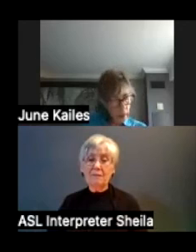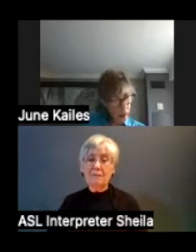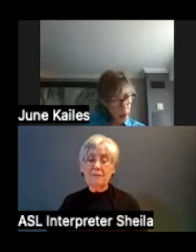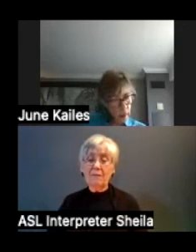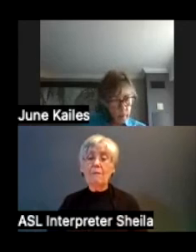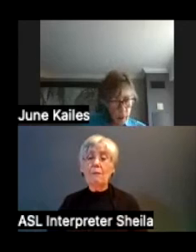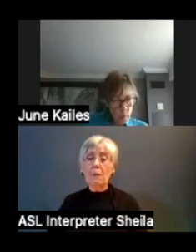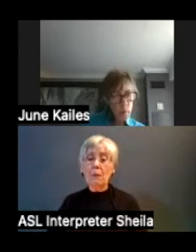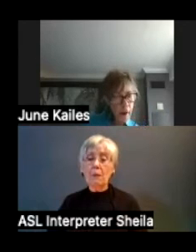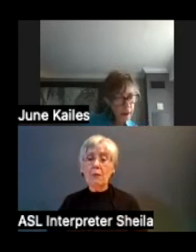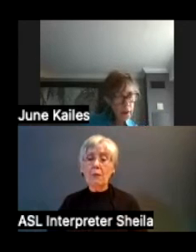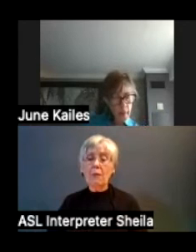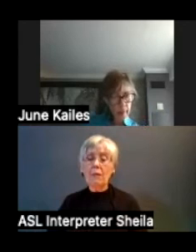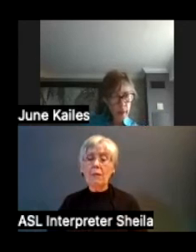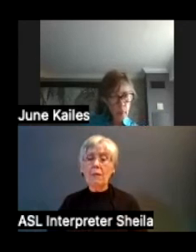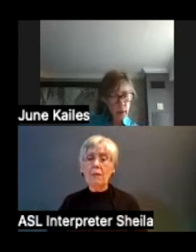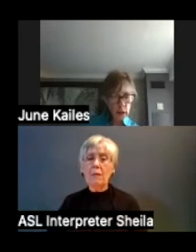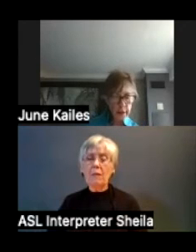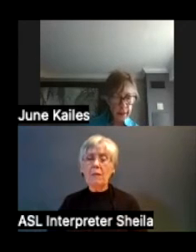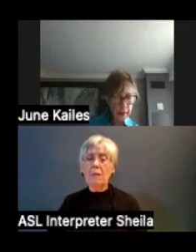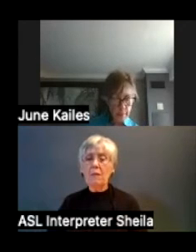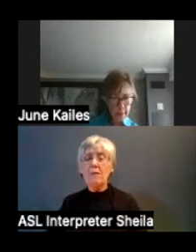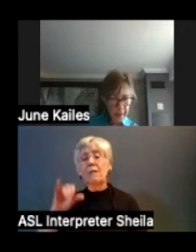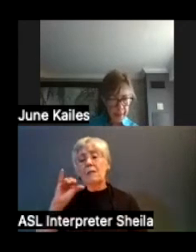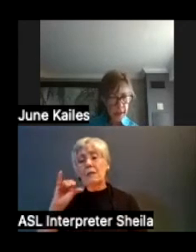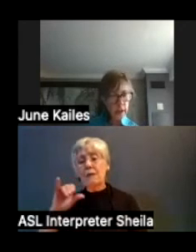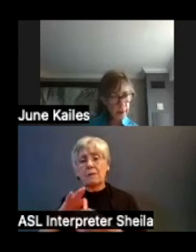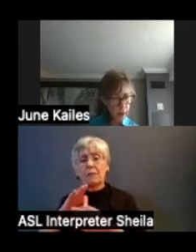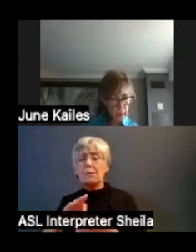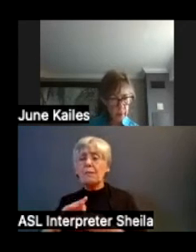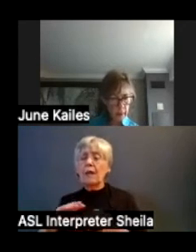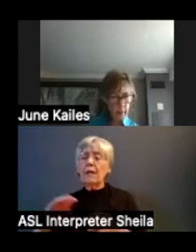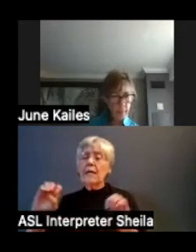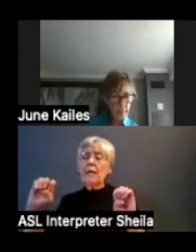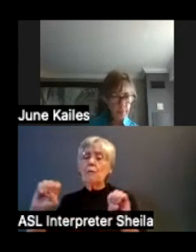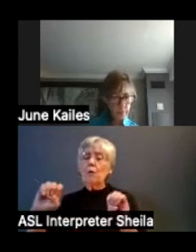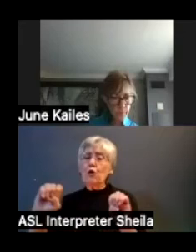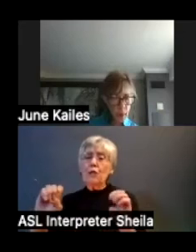is a reminder about emergency communication content.